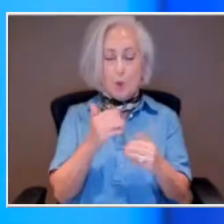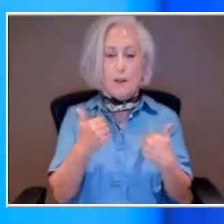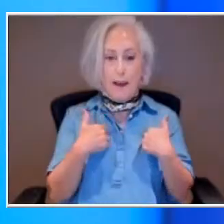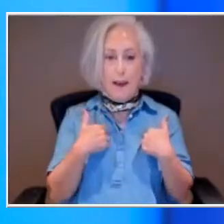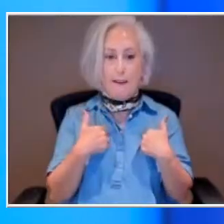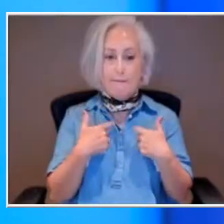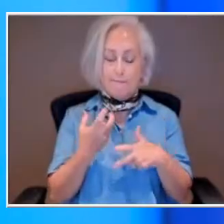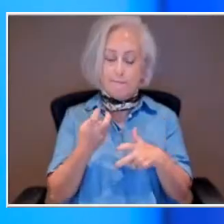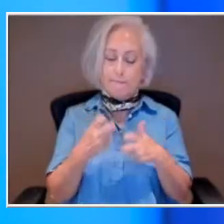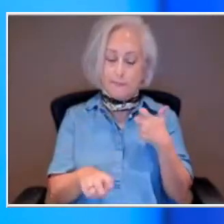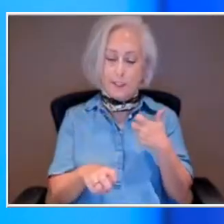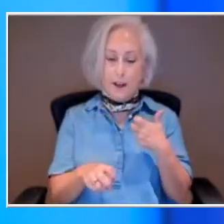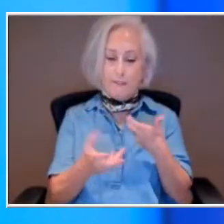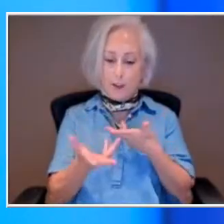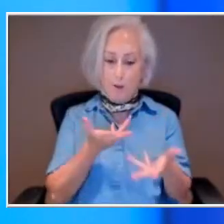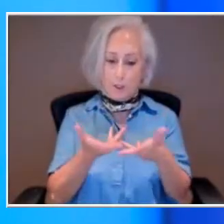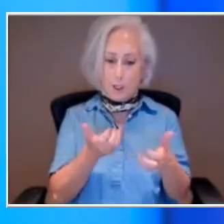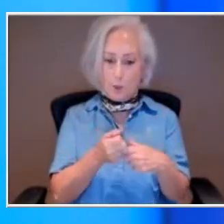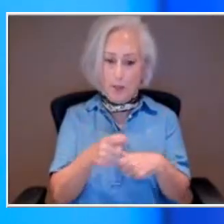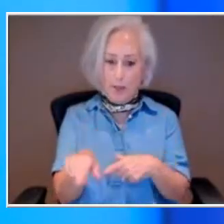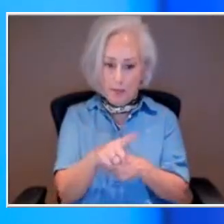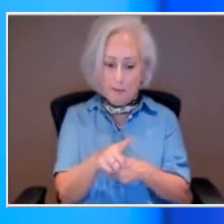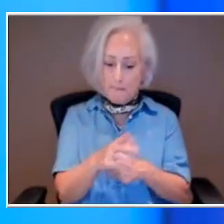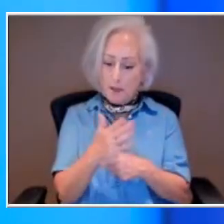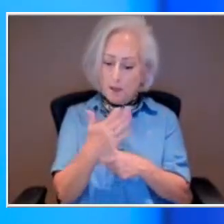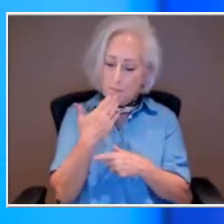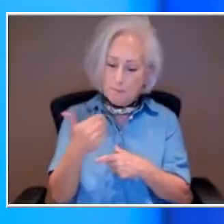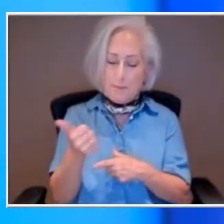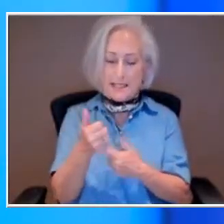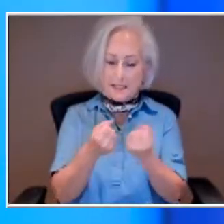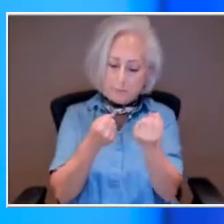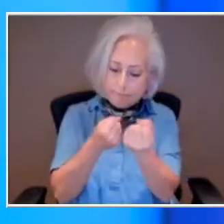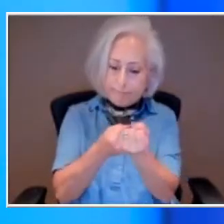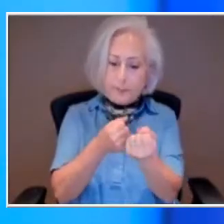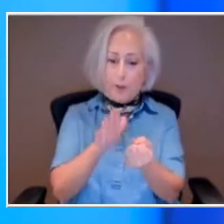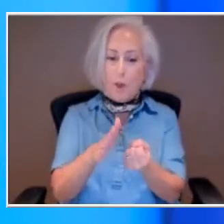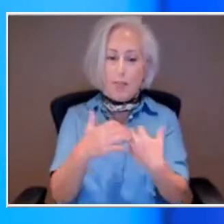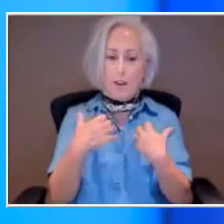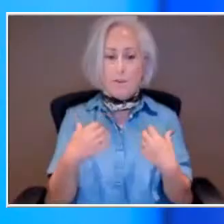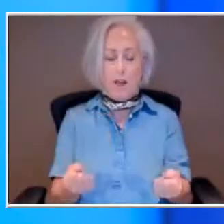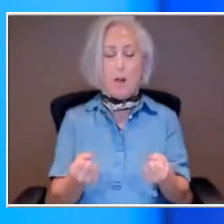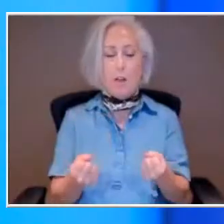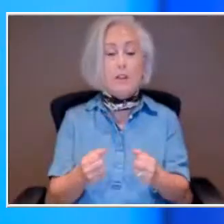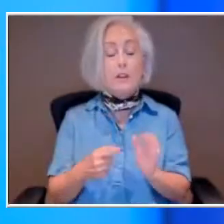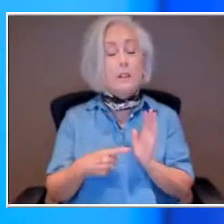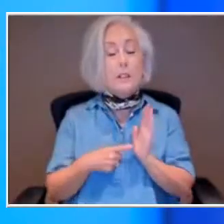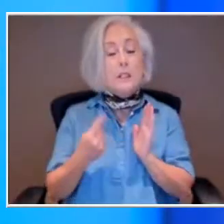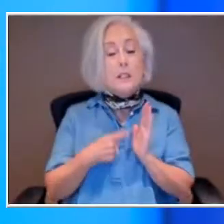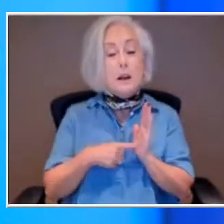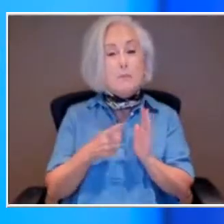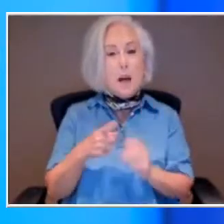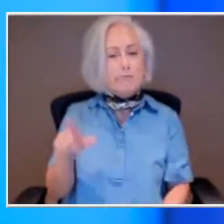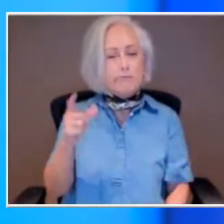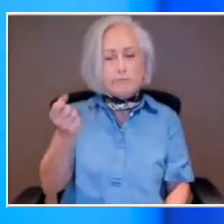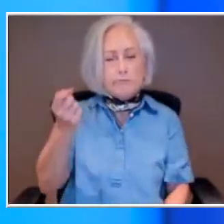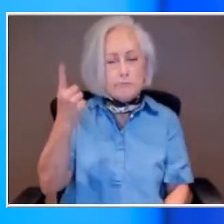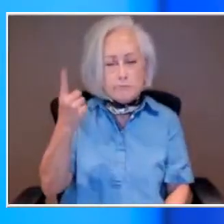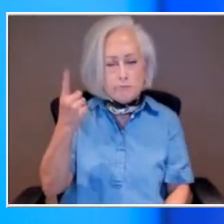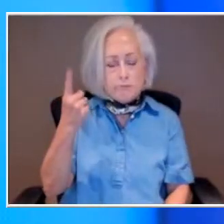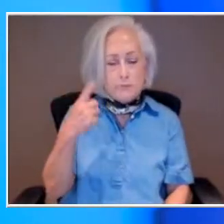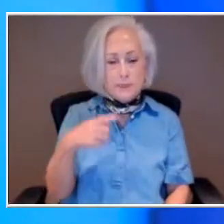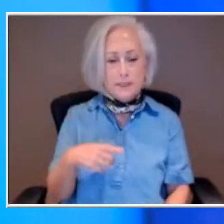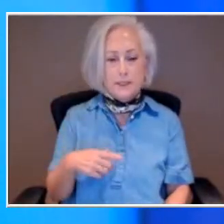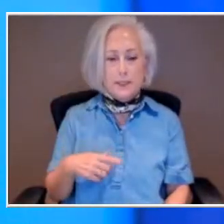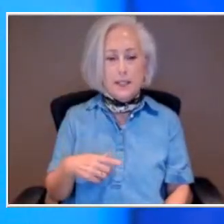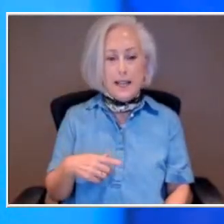do your very best to advocate for their health. And sometimes they don't understand, and I